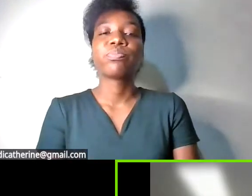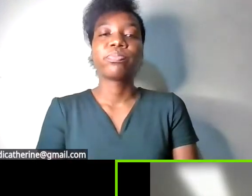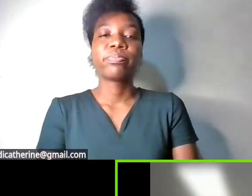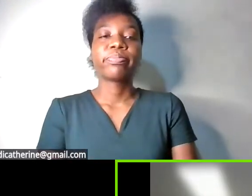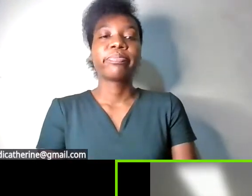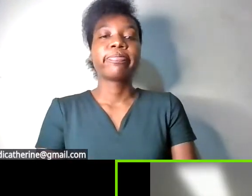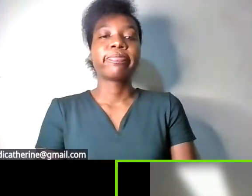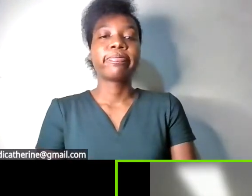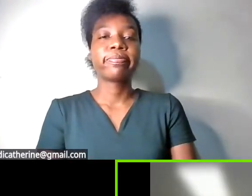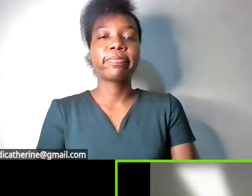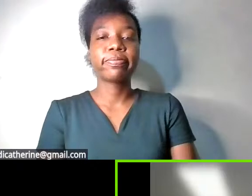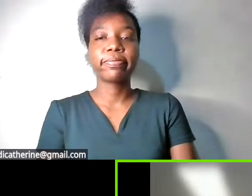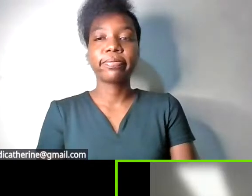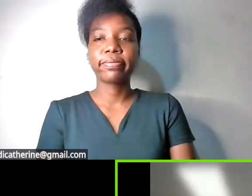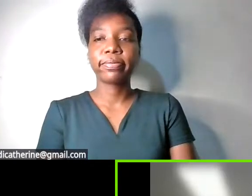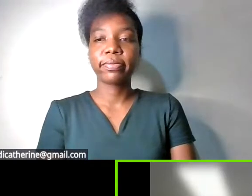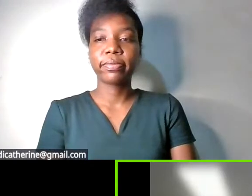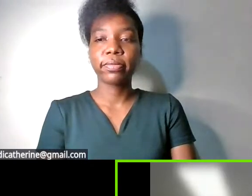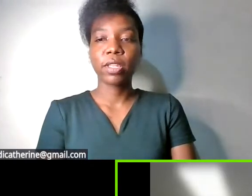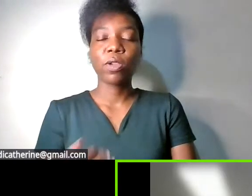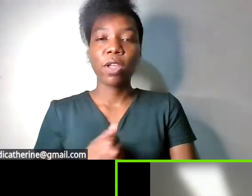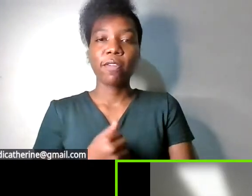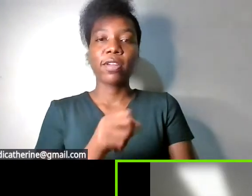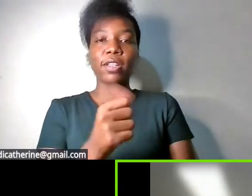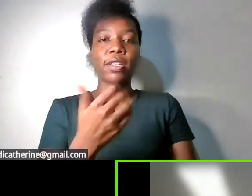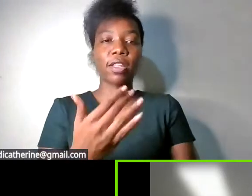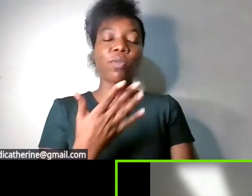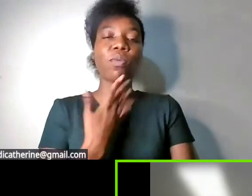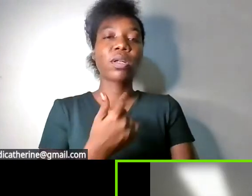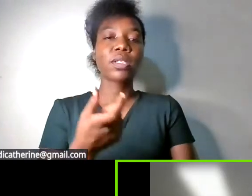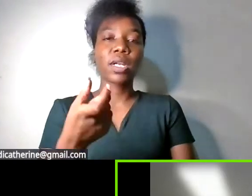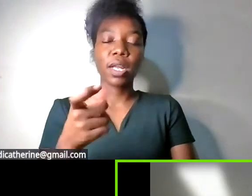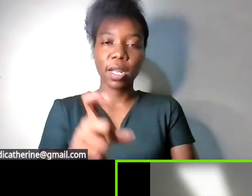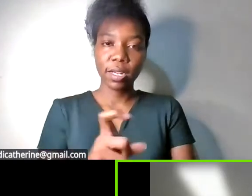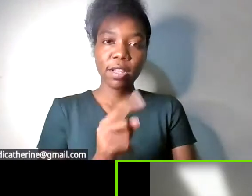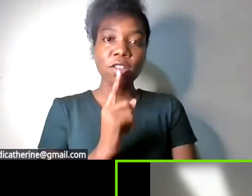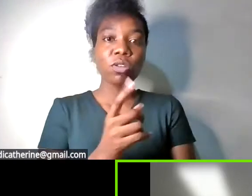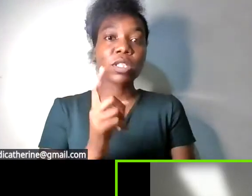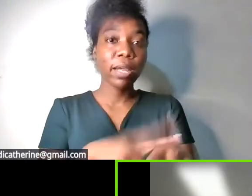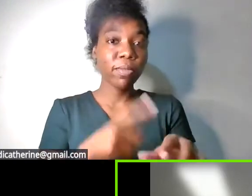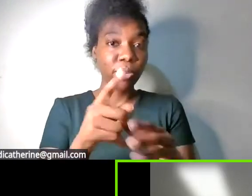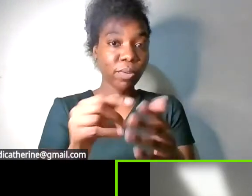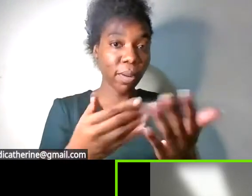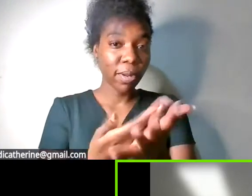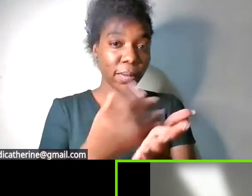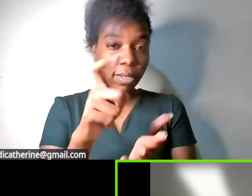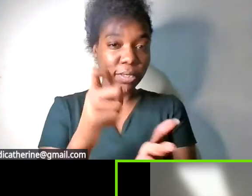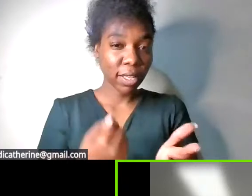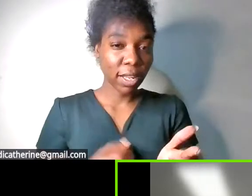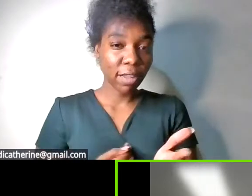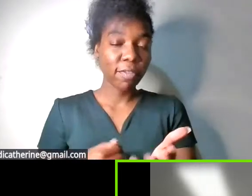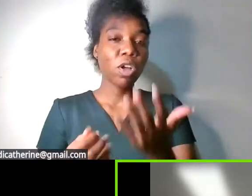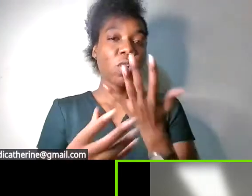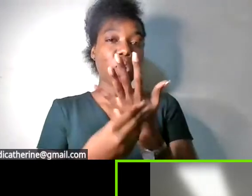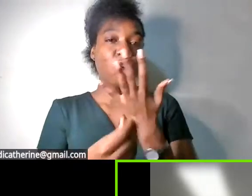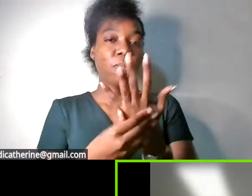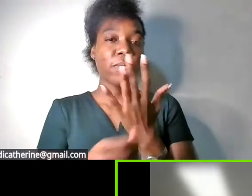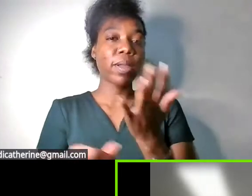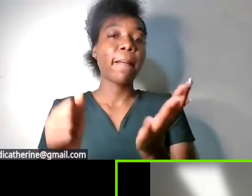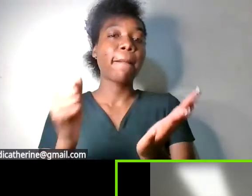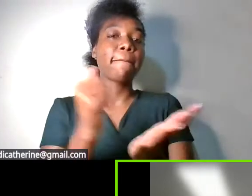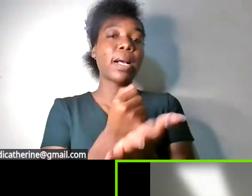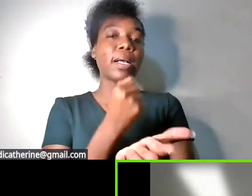Just one last thing I want to add, just to make sure if you are applying, just make sure that you do have a copy of your passport, so the first page with